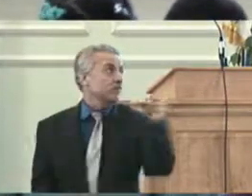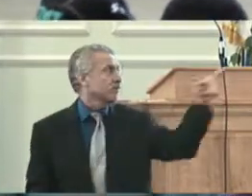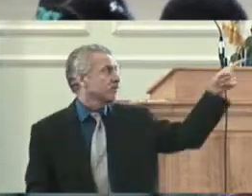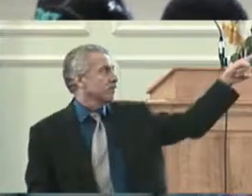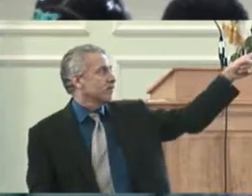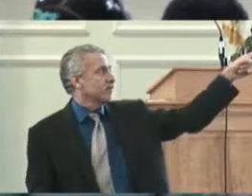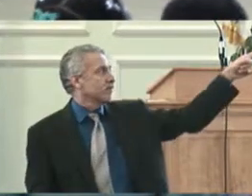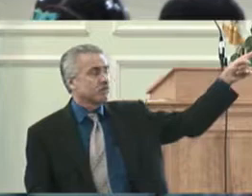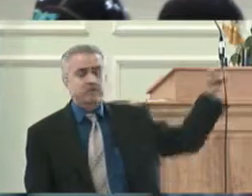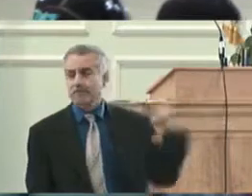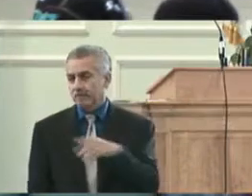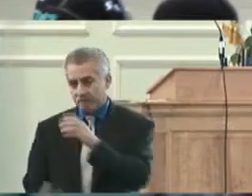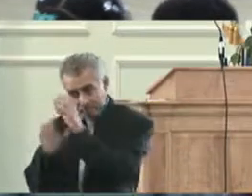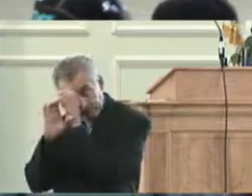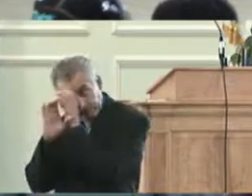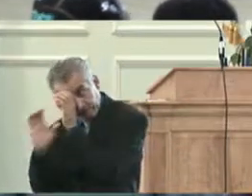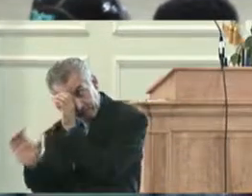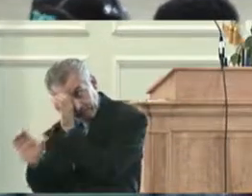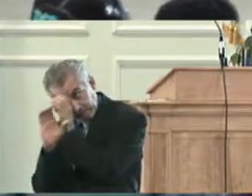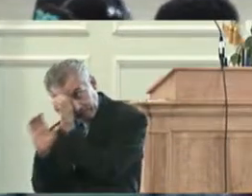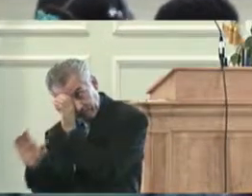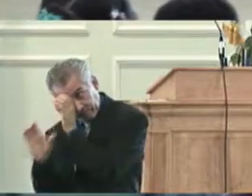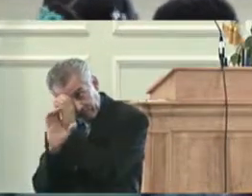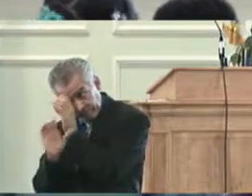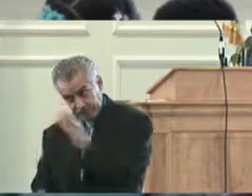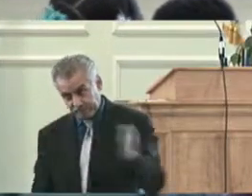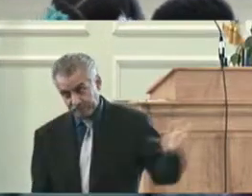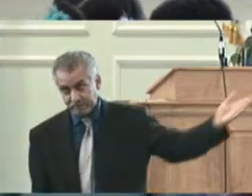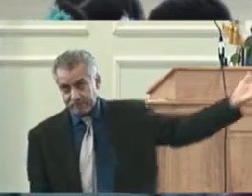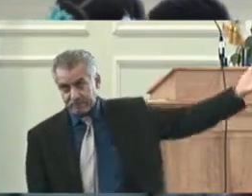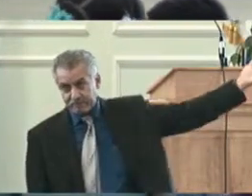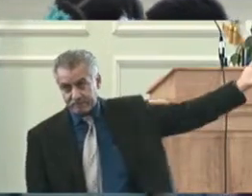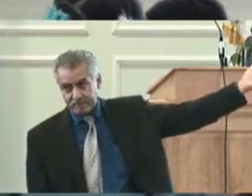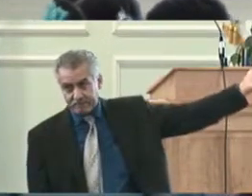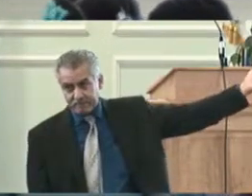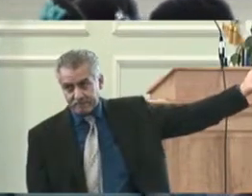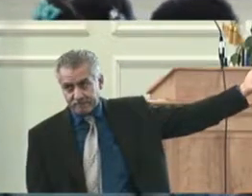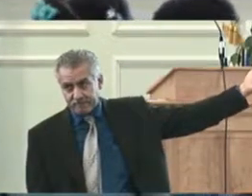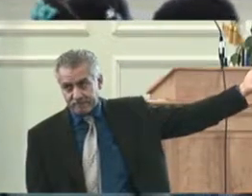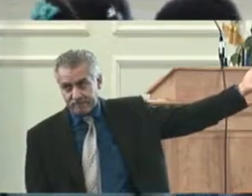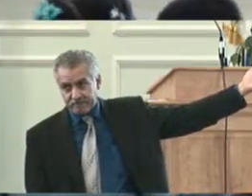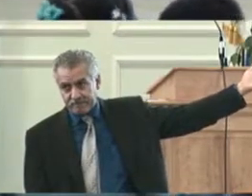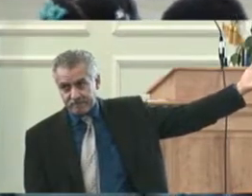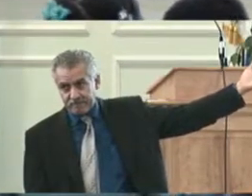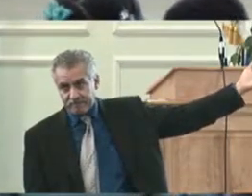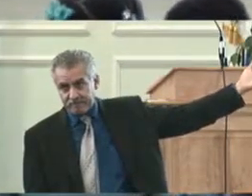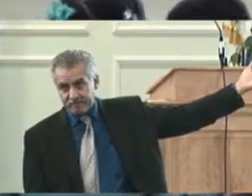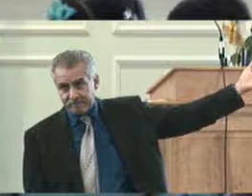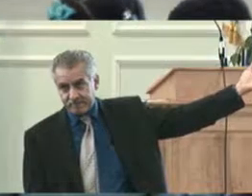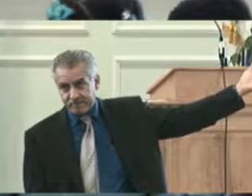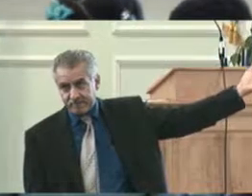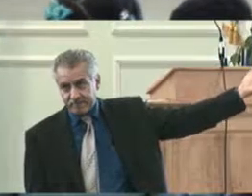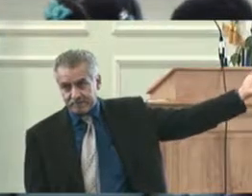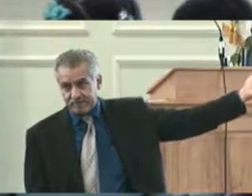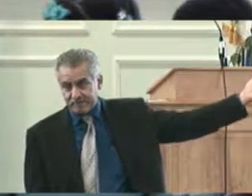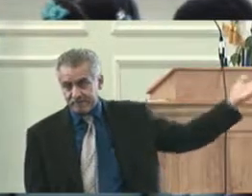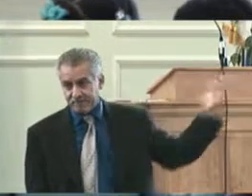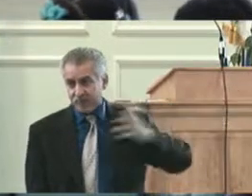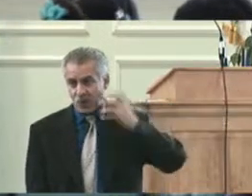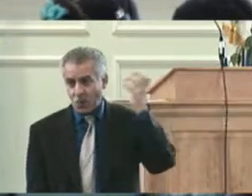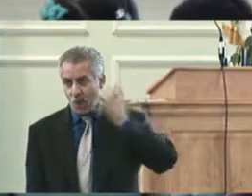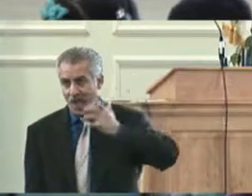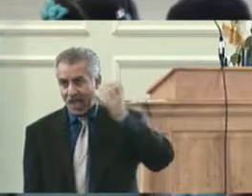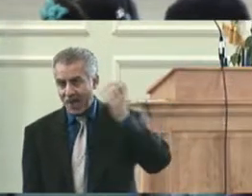word? As I was looking for pictures to show you, I found this neat picture. I was like,